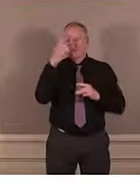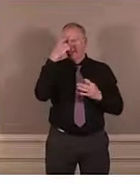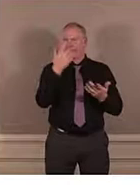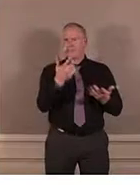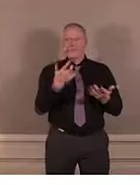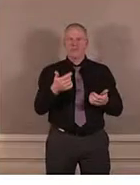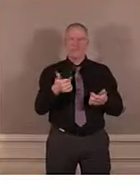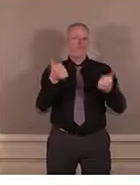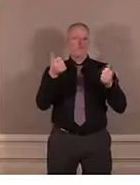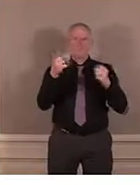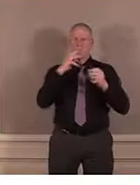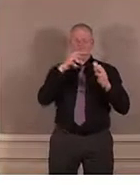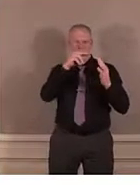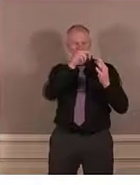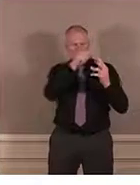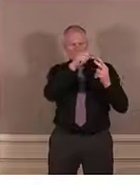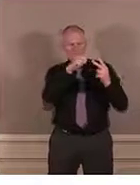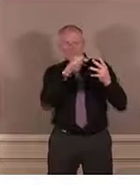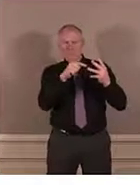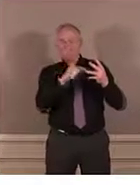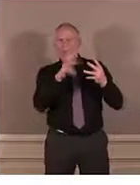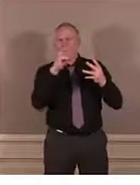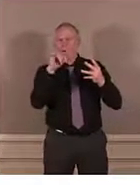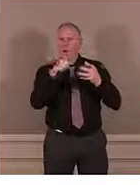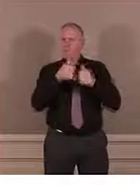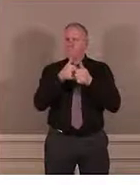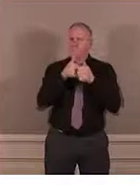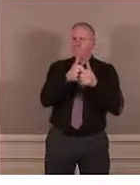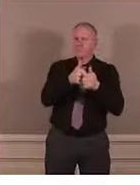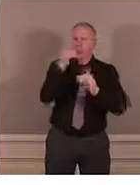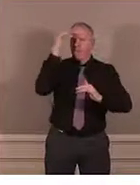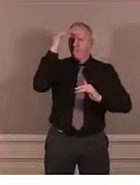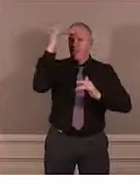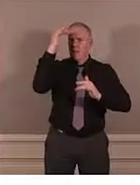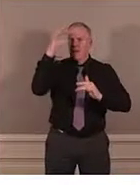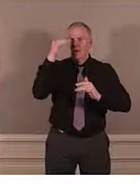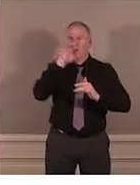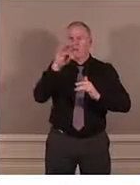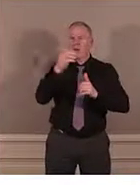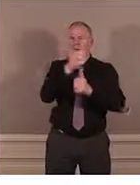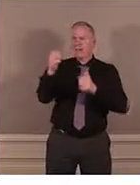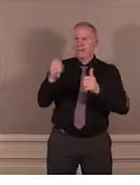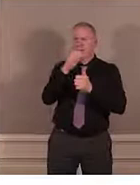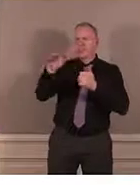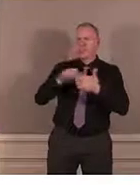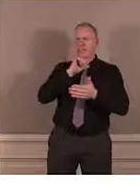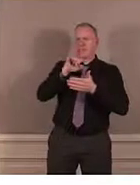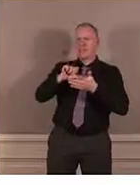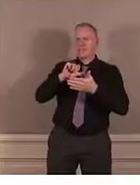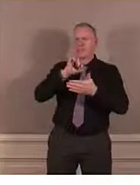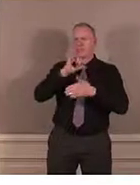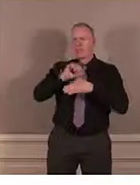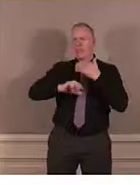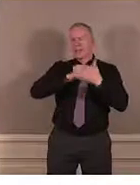they're great words, because that really underpins, as I said, the philosophy behind each centre.